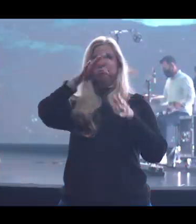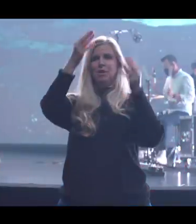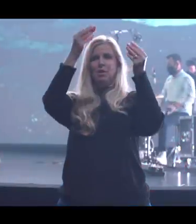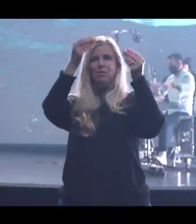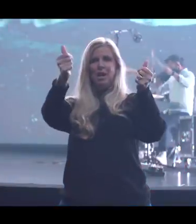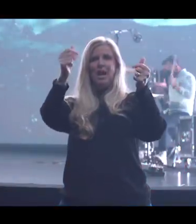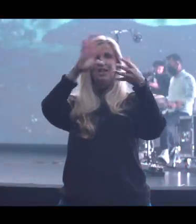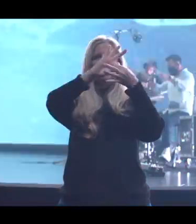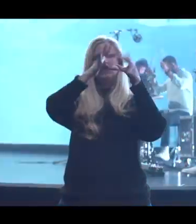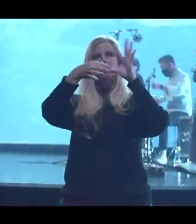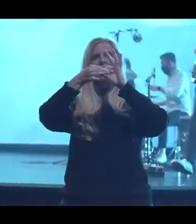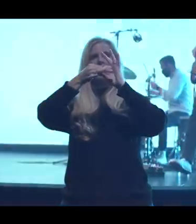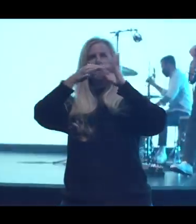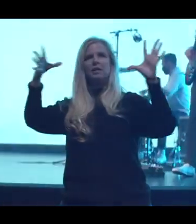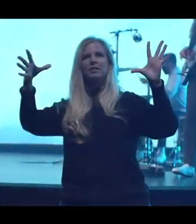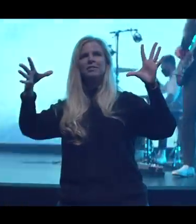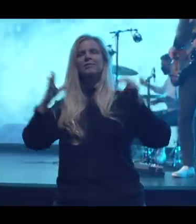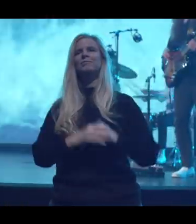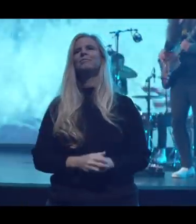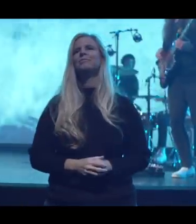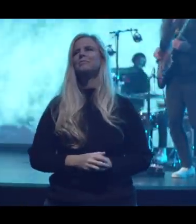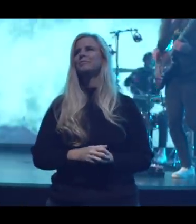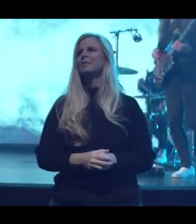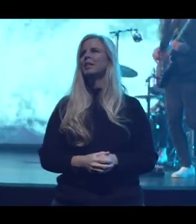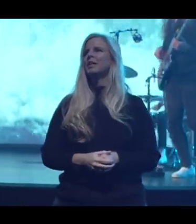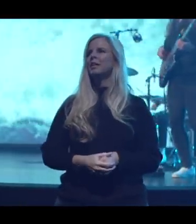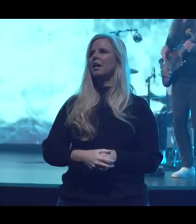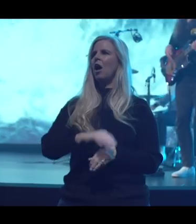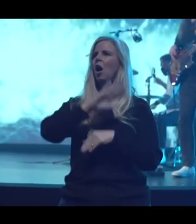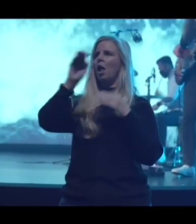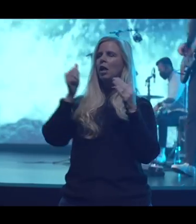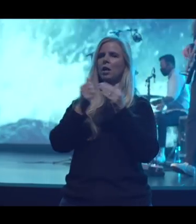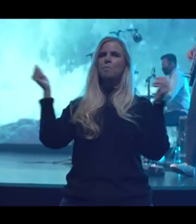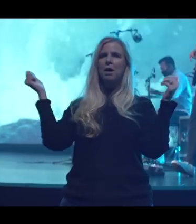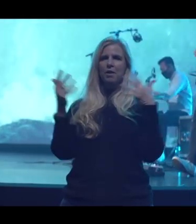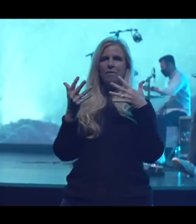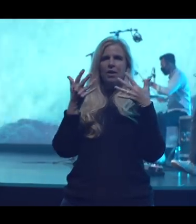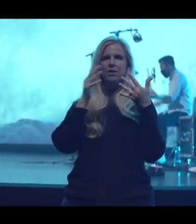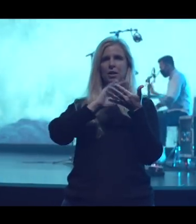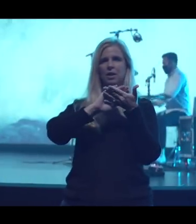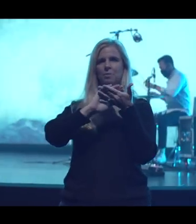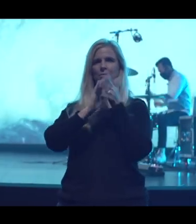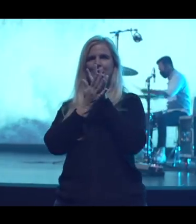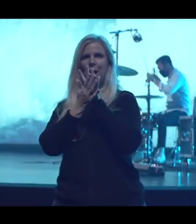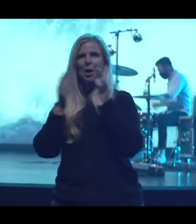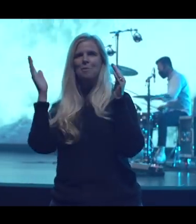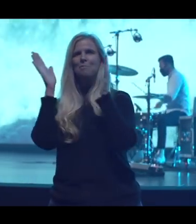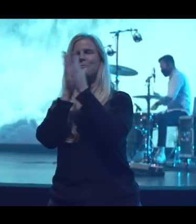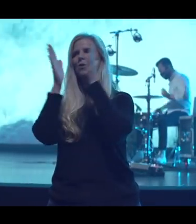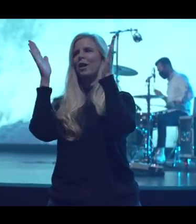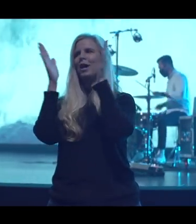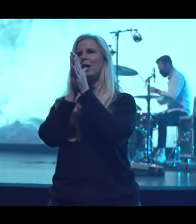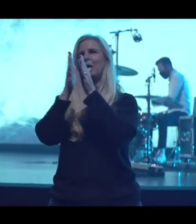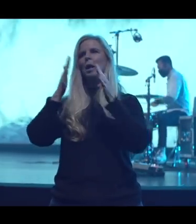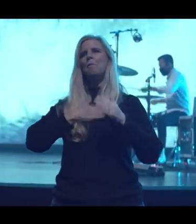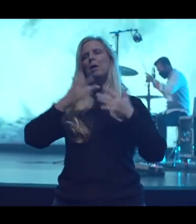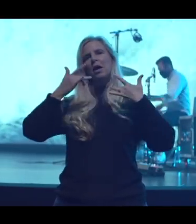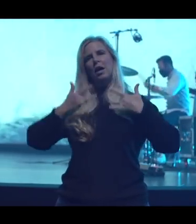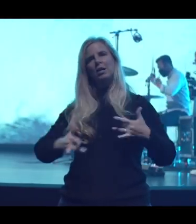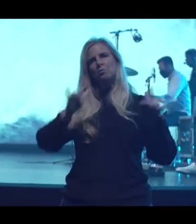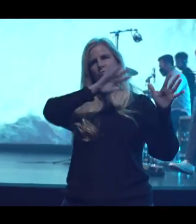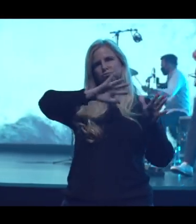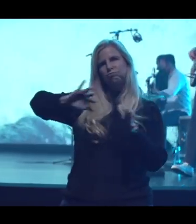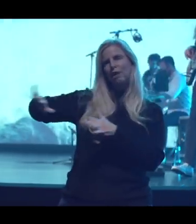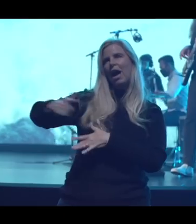break every chain. Now all of my fear I will turn into praise. Shake off despair as I